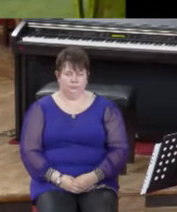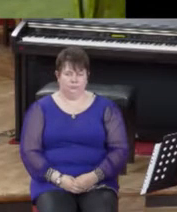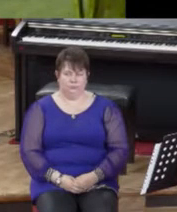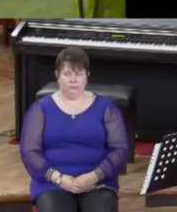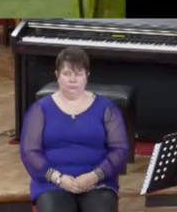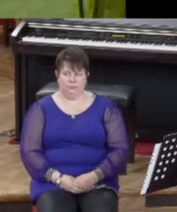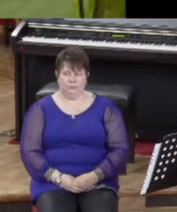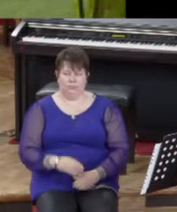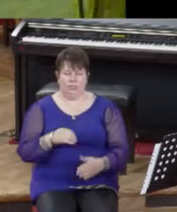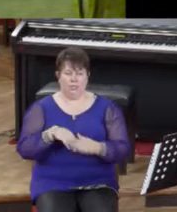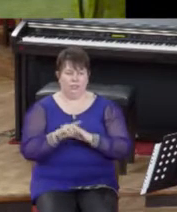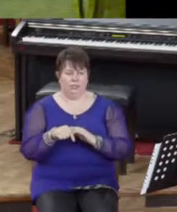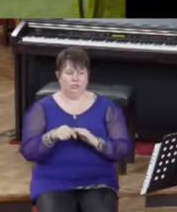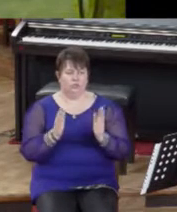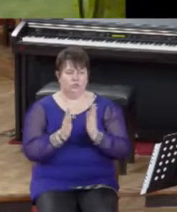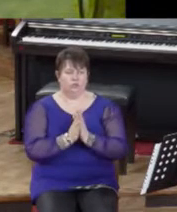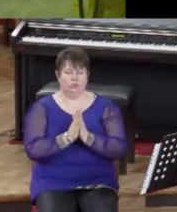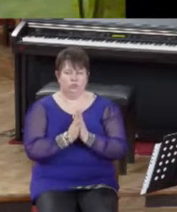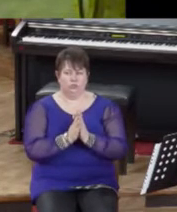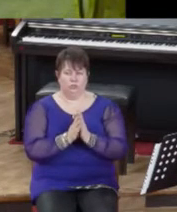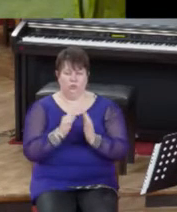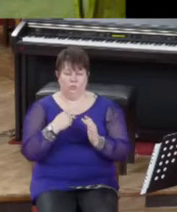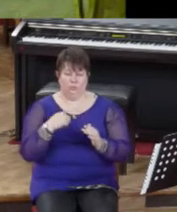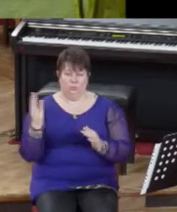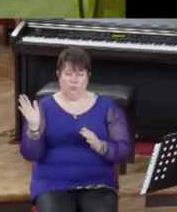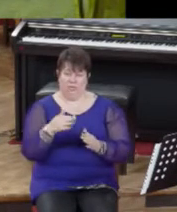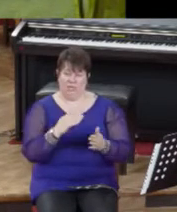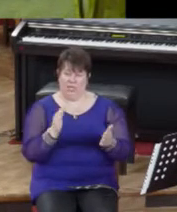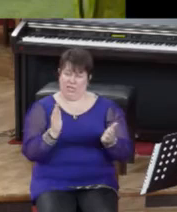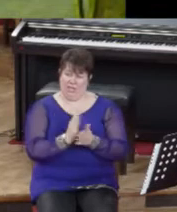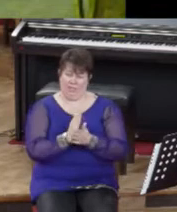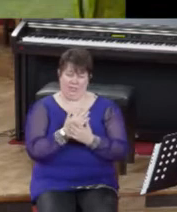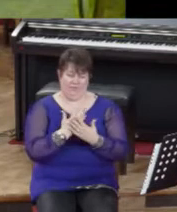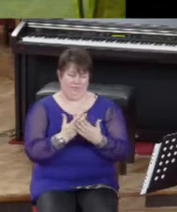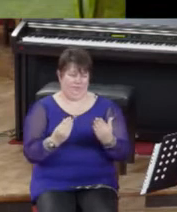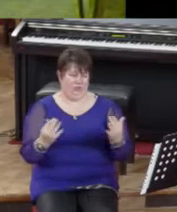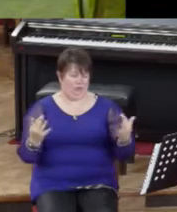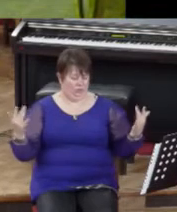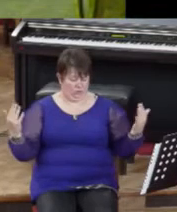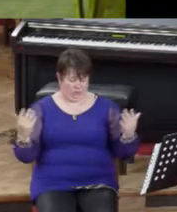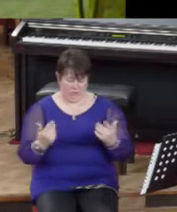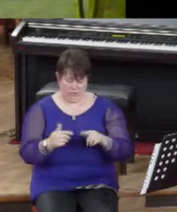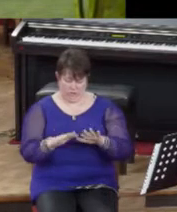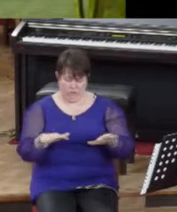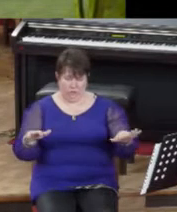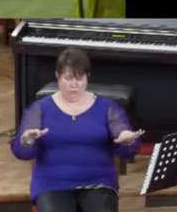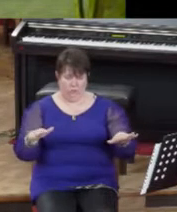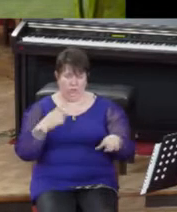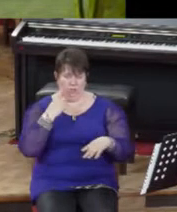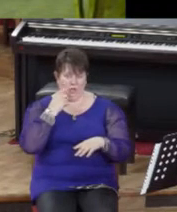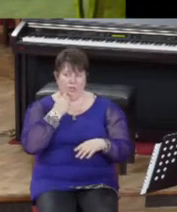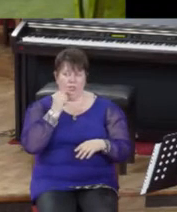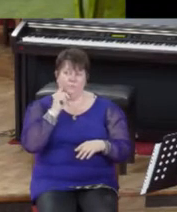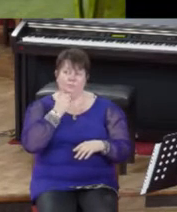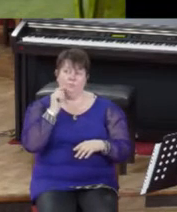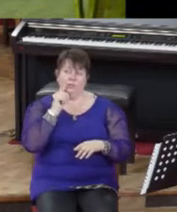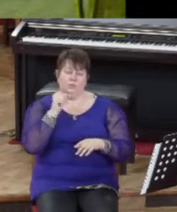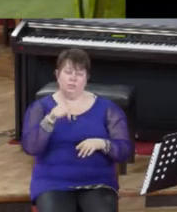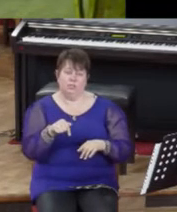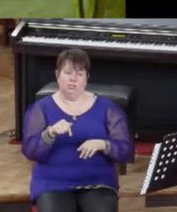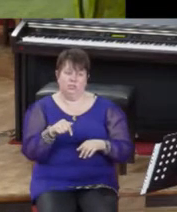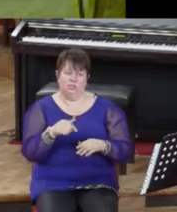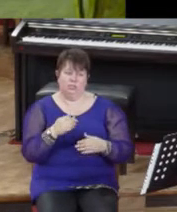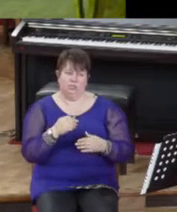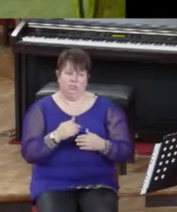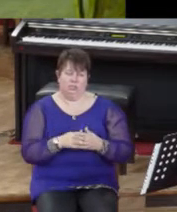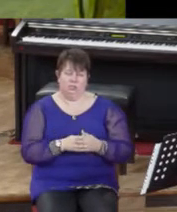At this local church, we are very blessed to have a huge number of children and young people. We never take that for